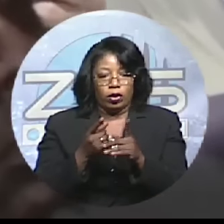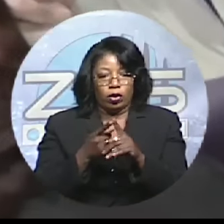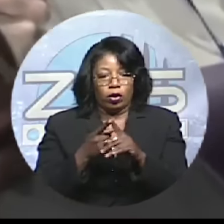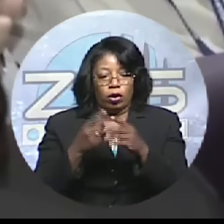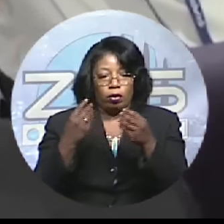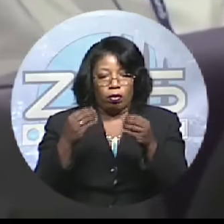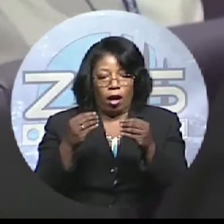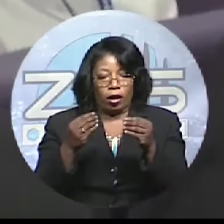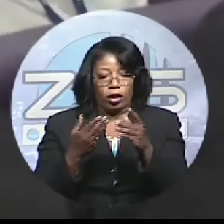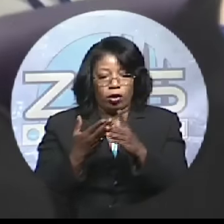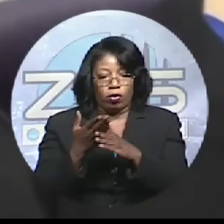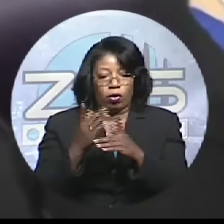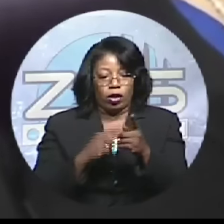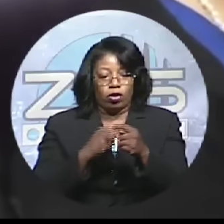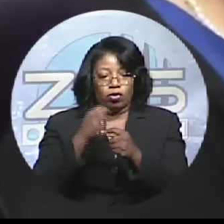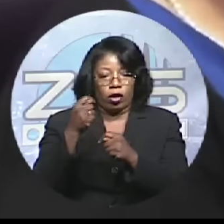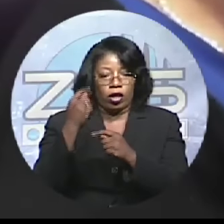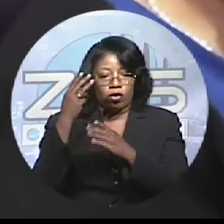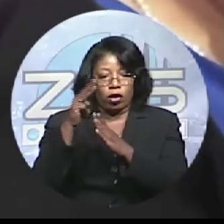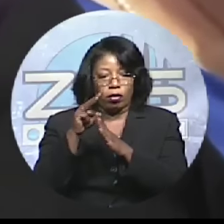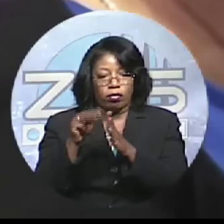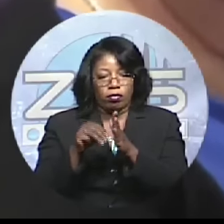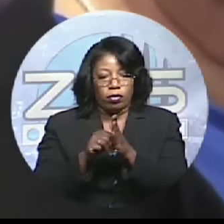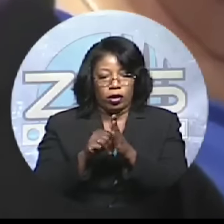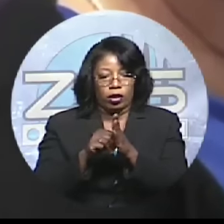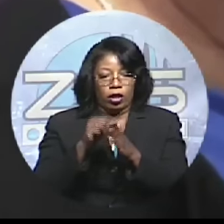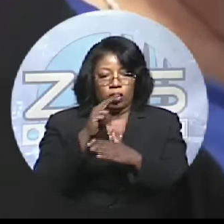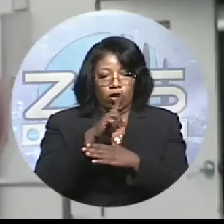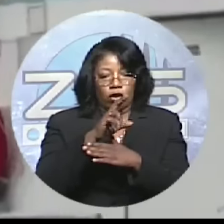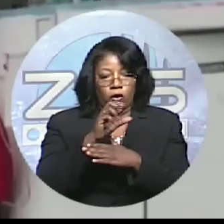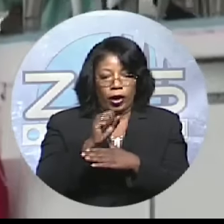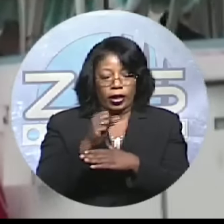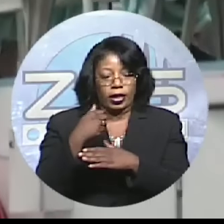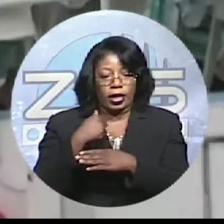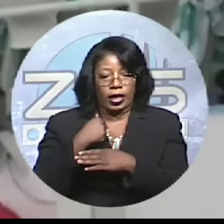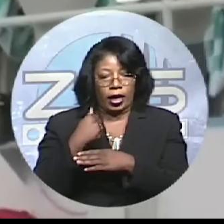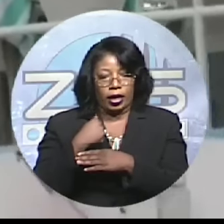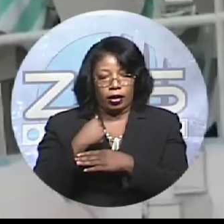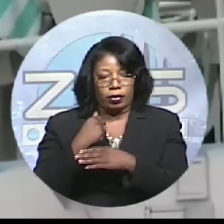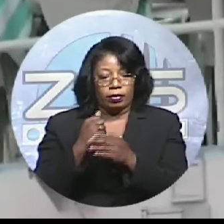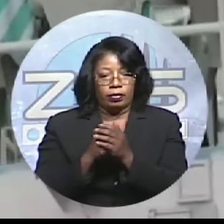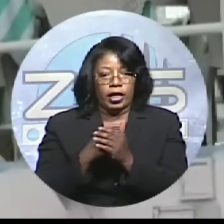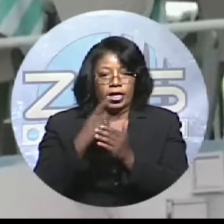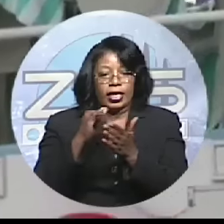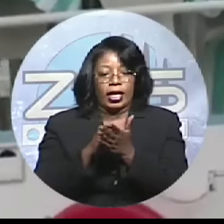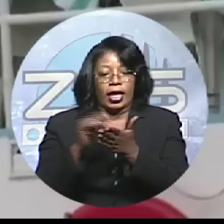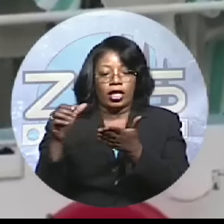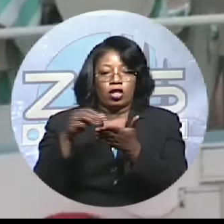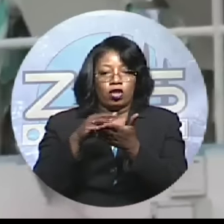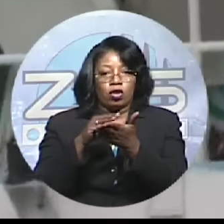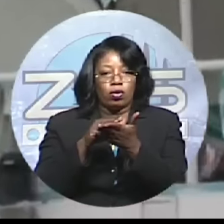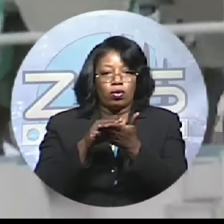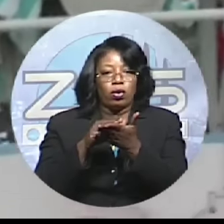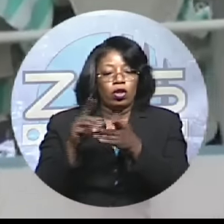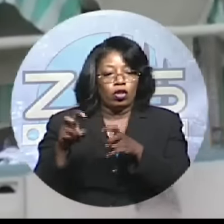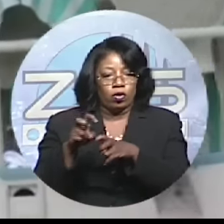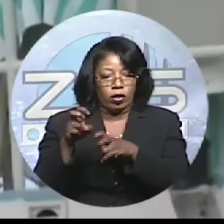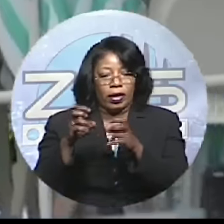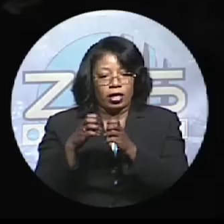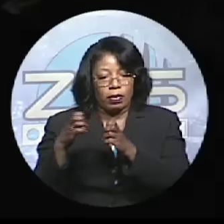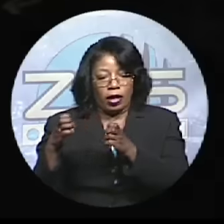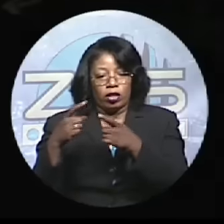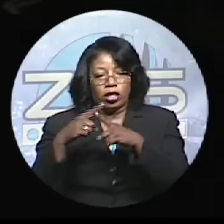markets through its trade agreements with Europe, the United States, and Canada. The Prime Minister pointed out that tourism is expanding into non-traditional